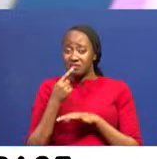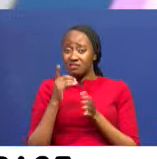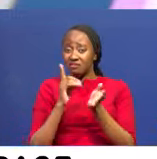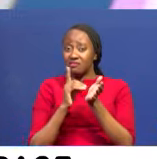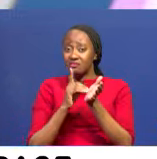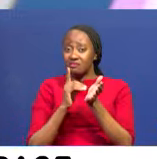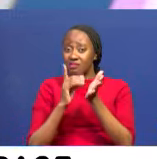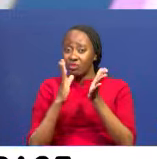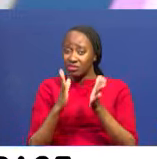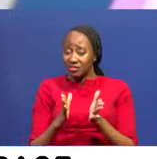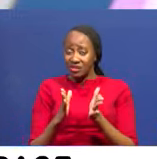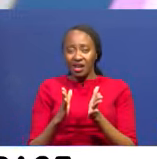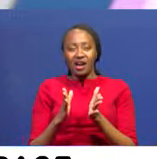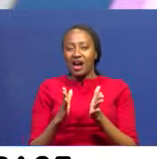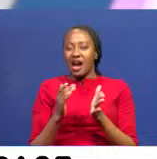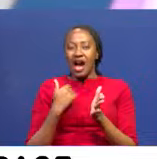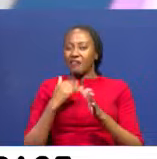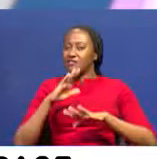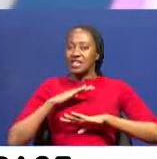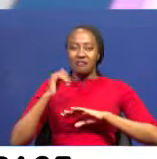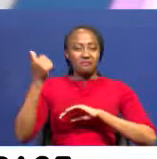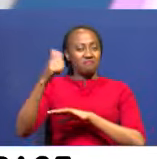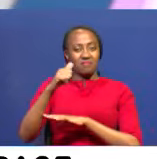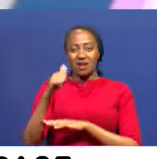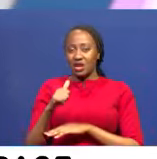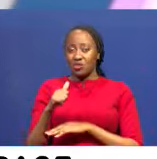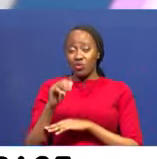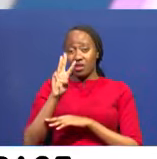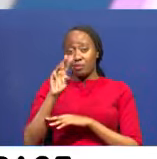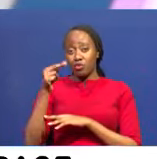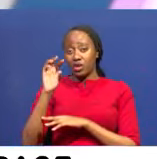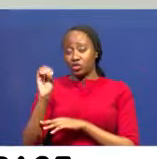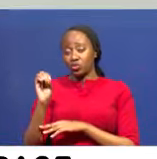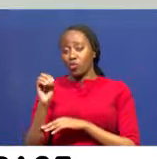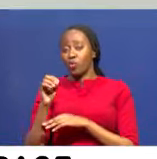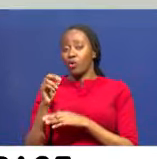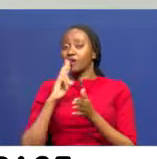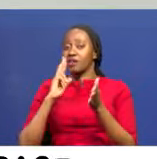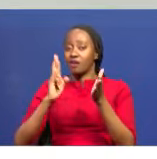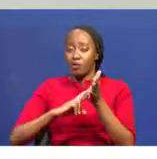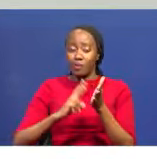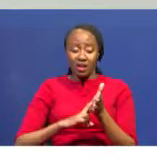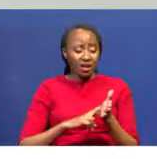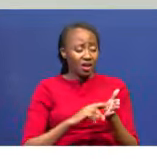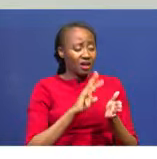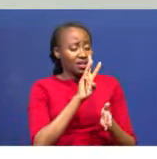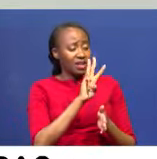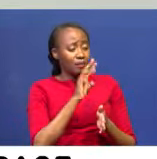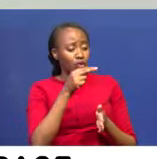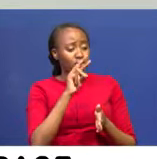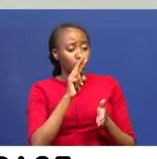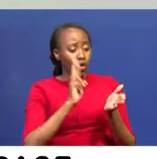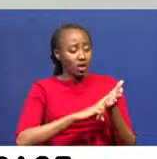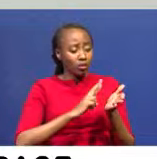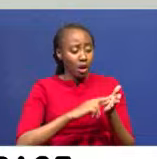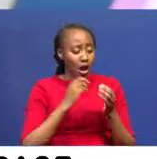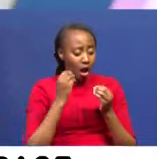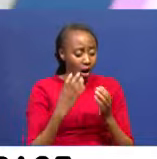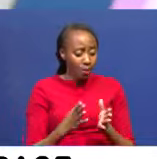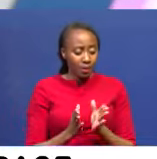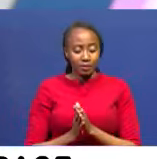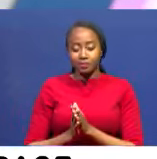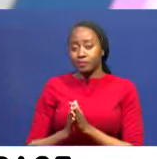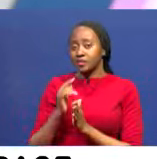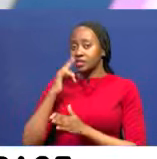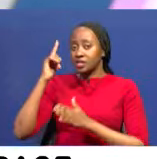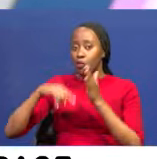ratios that WHO recommends for pharmacists in Kenya. Yes. So what's the ratio that WHO has recommended? So the WHO ratio is